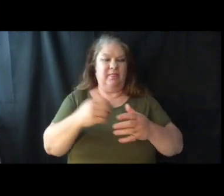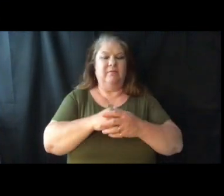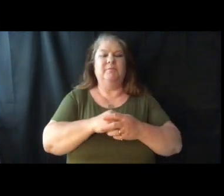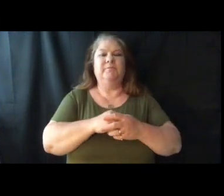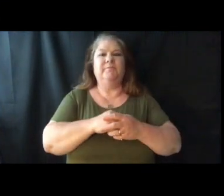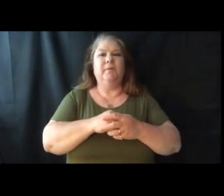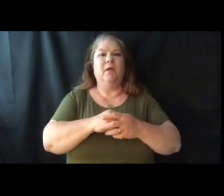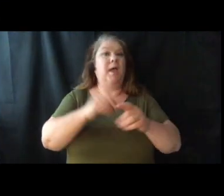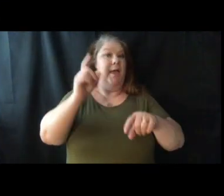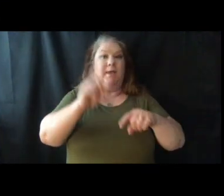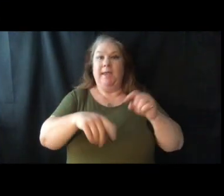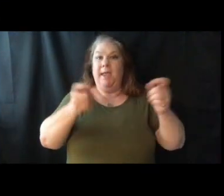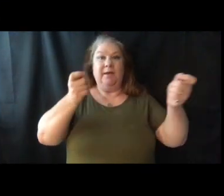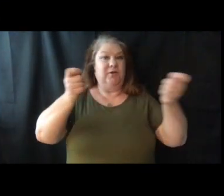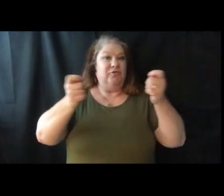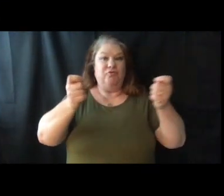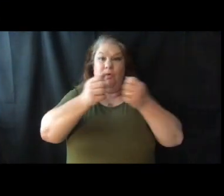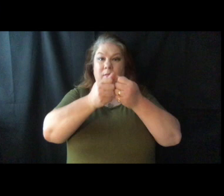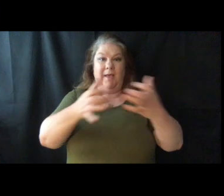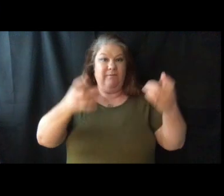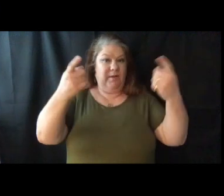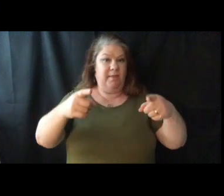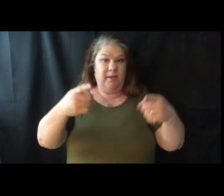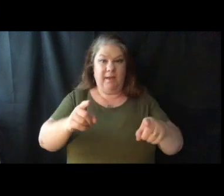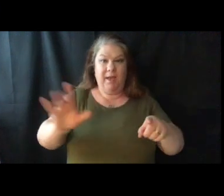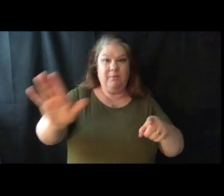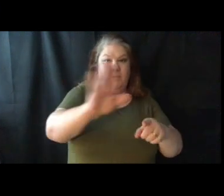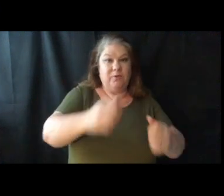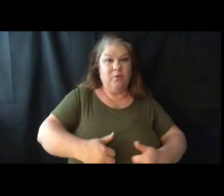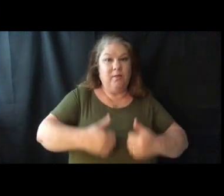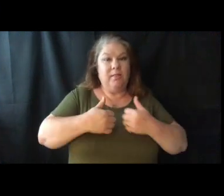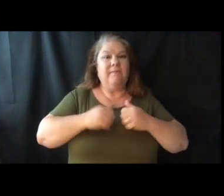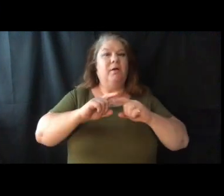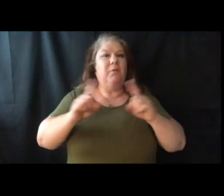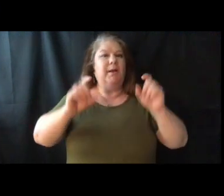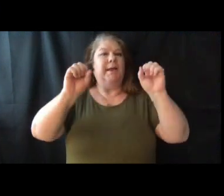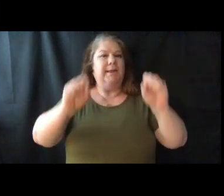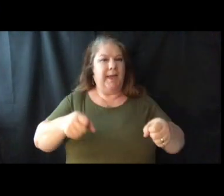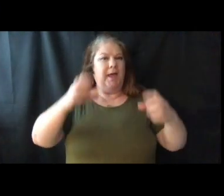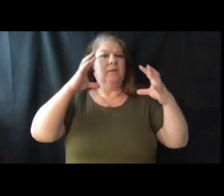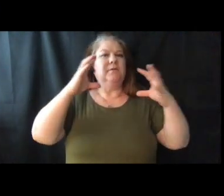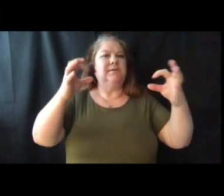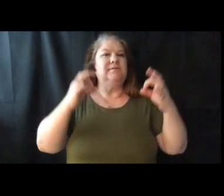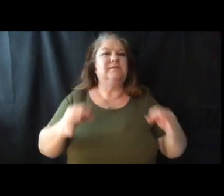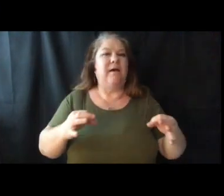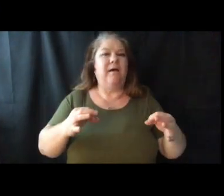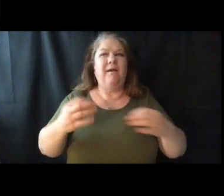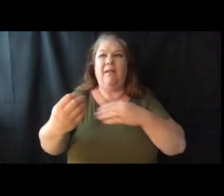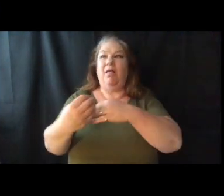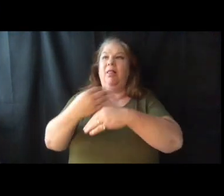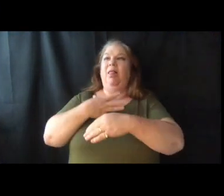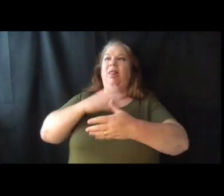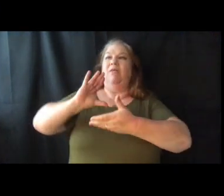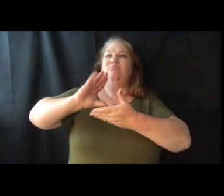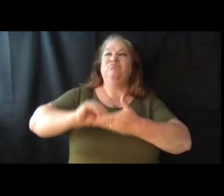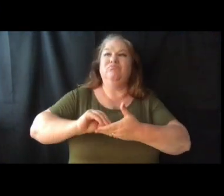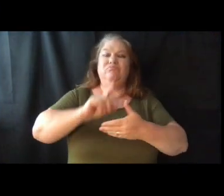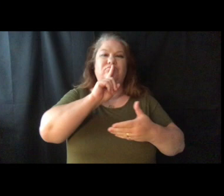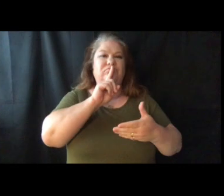You may not control all the events that happen to you, but you can decide not to be reduced by